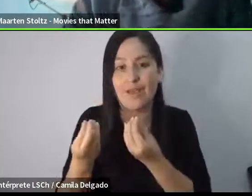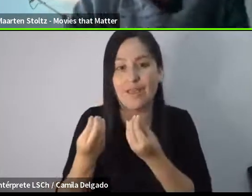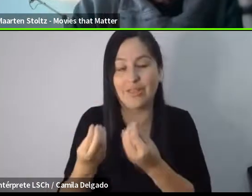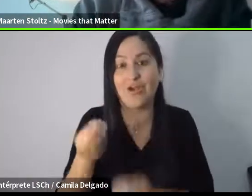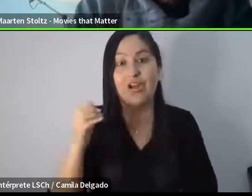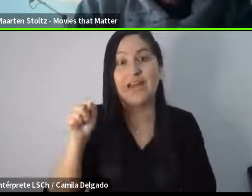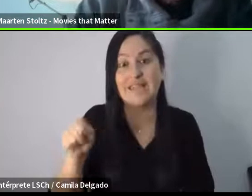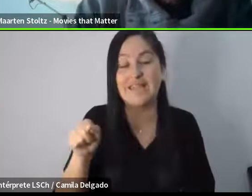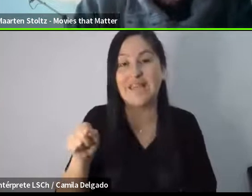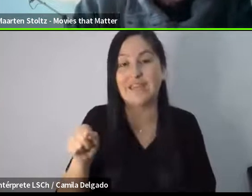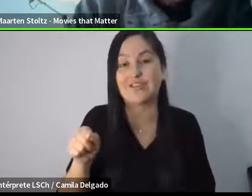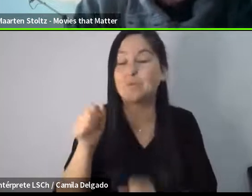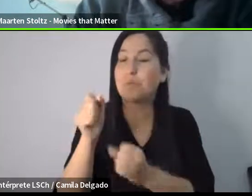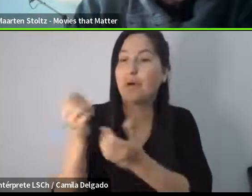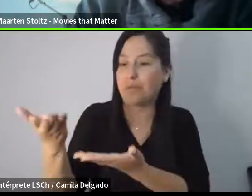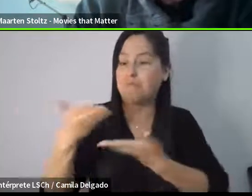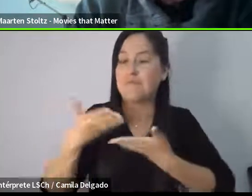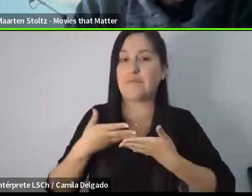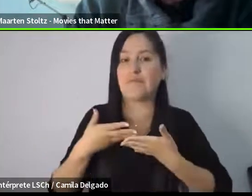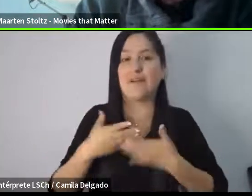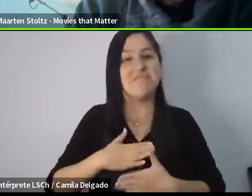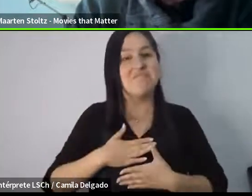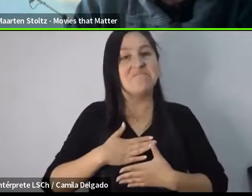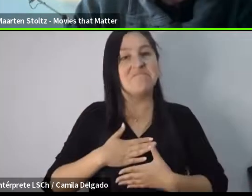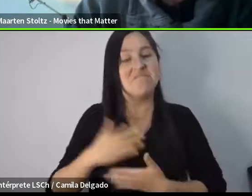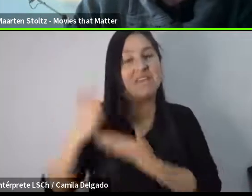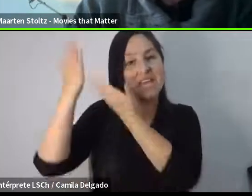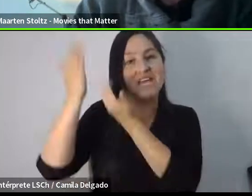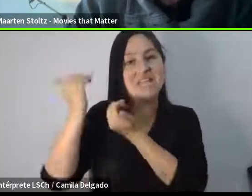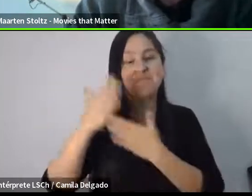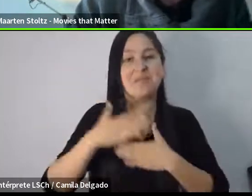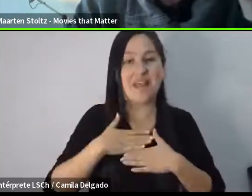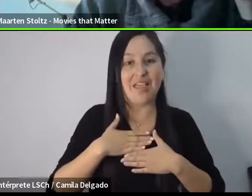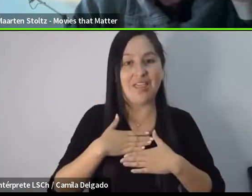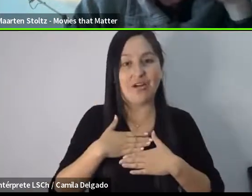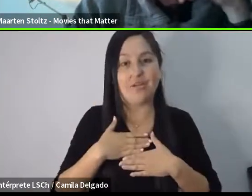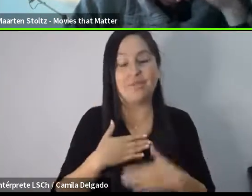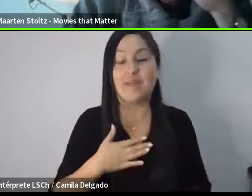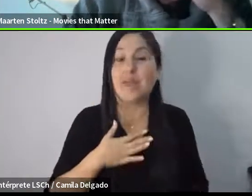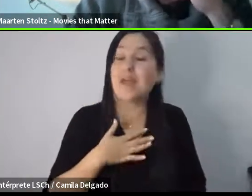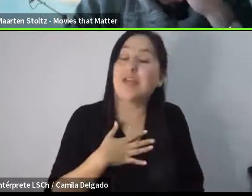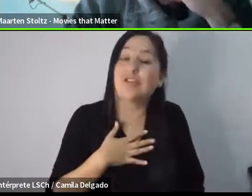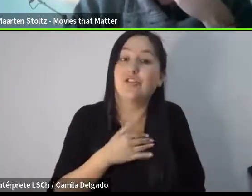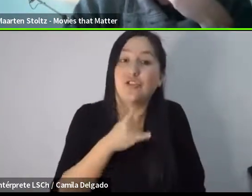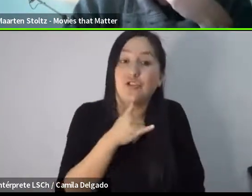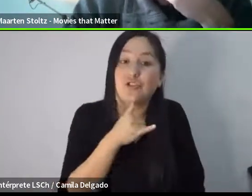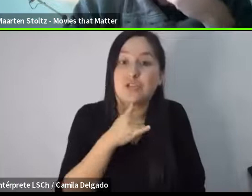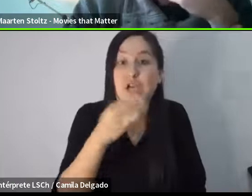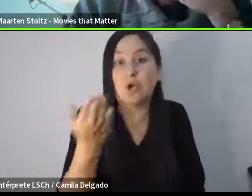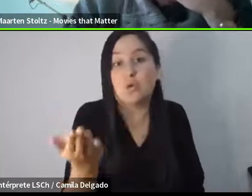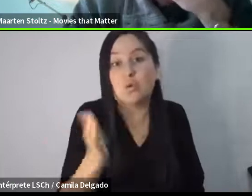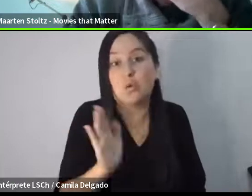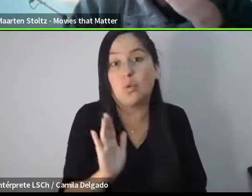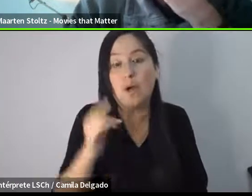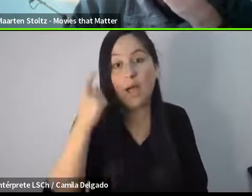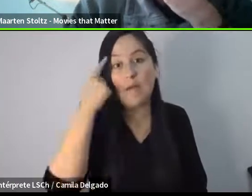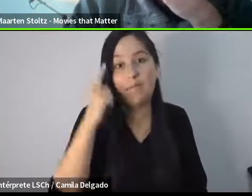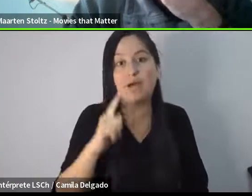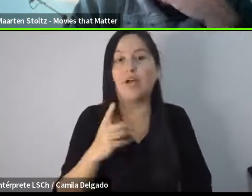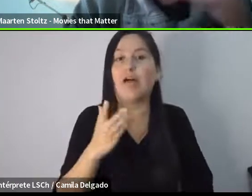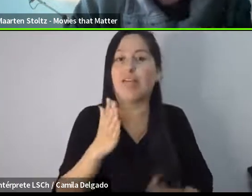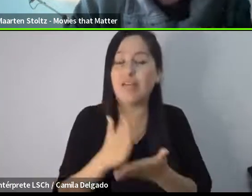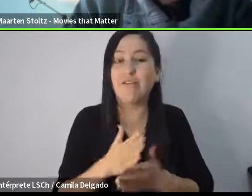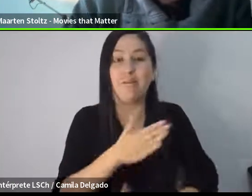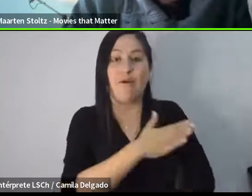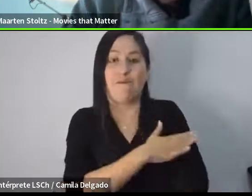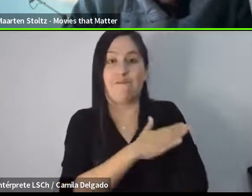And I'm not sure about you, Thomas, but I always keep faith in something my first artistic director told me.